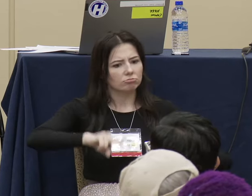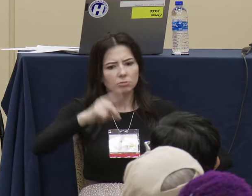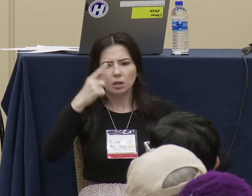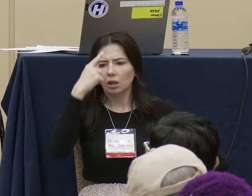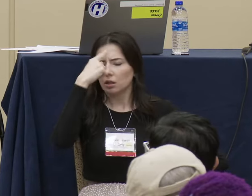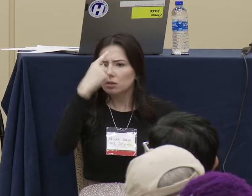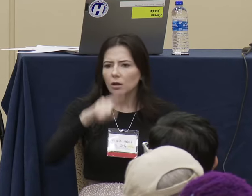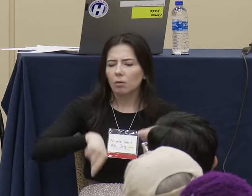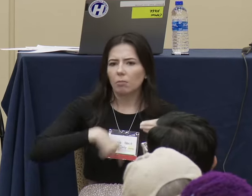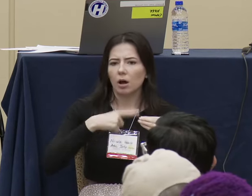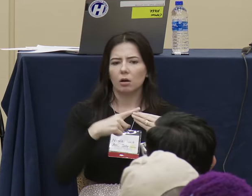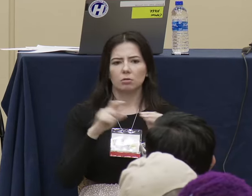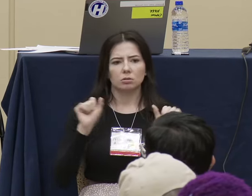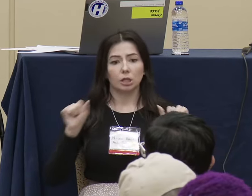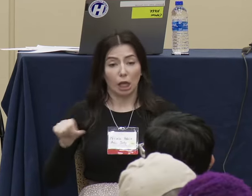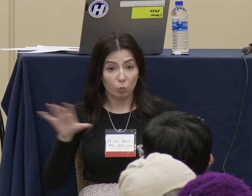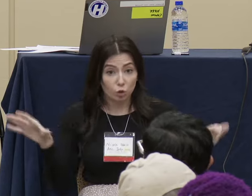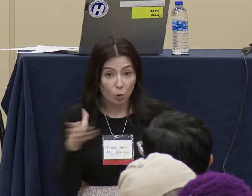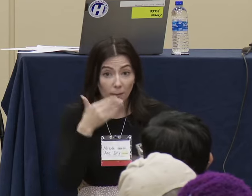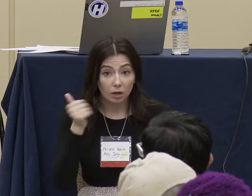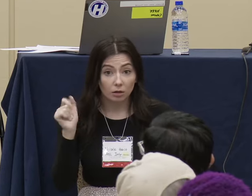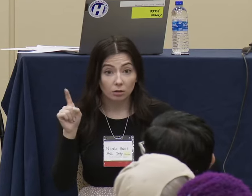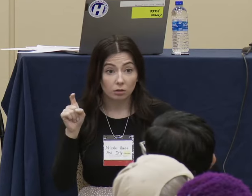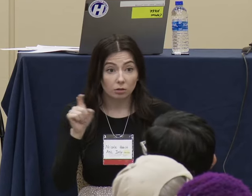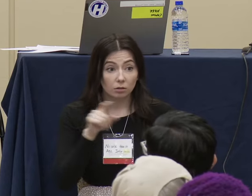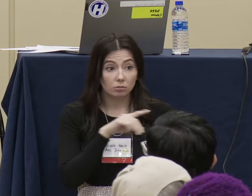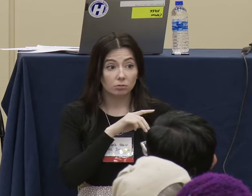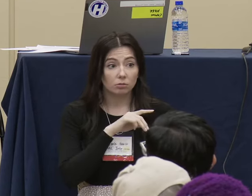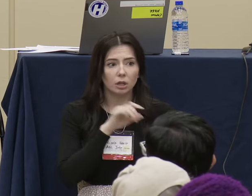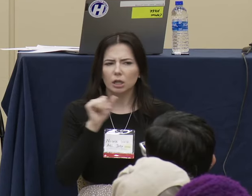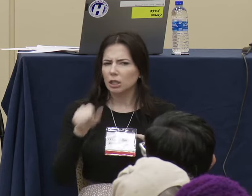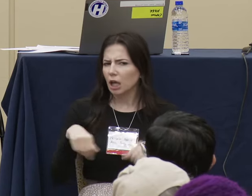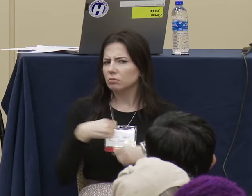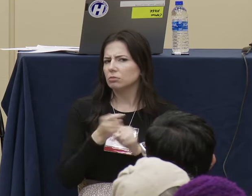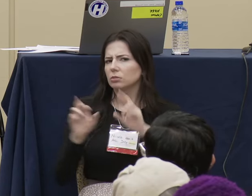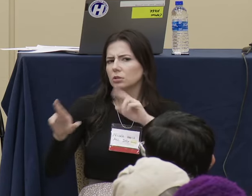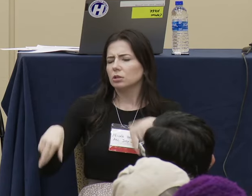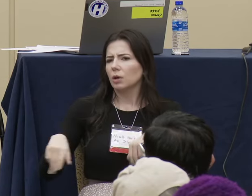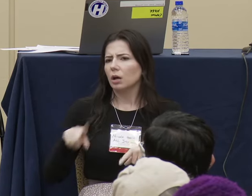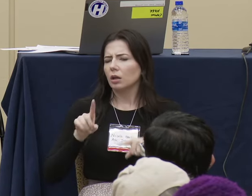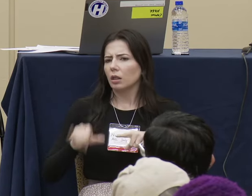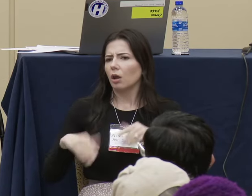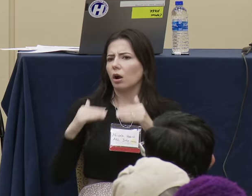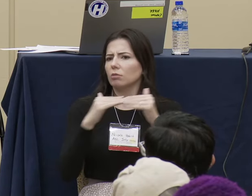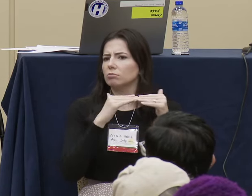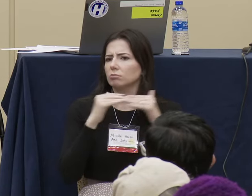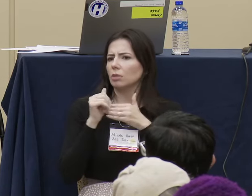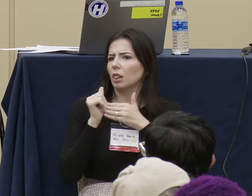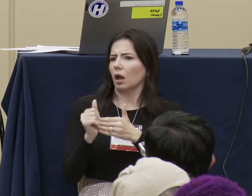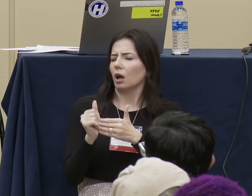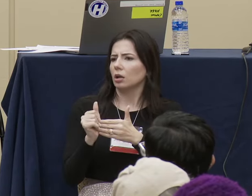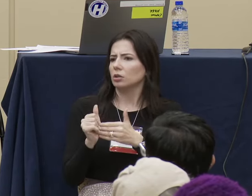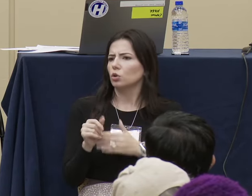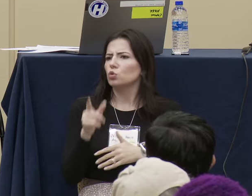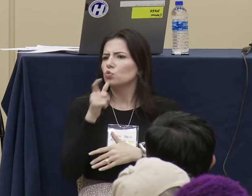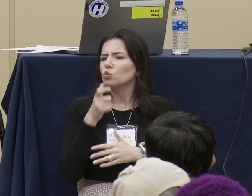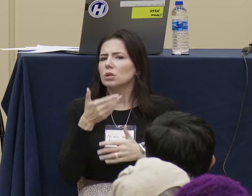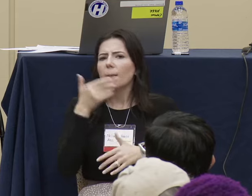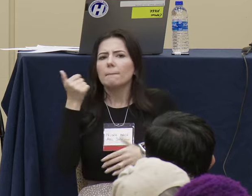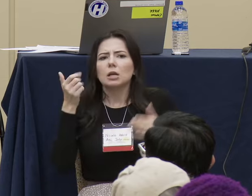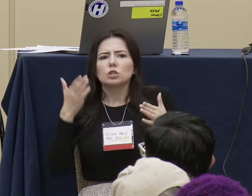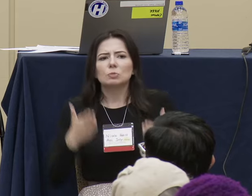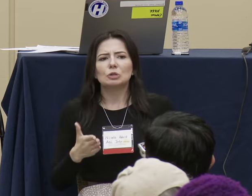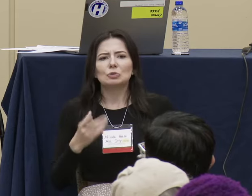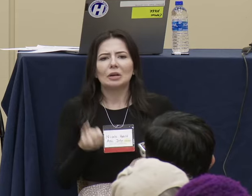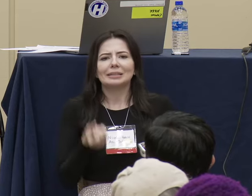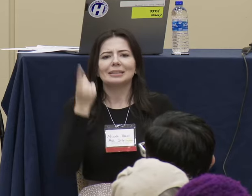can we do better? And can we create responses that are peer-led? Who's the best person to